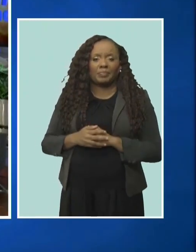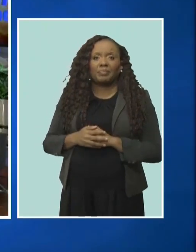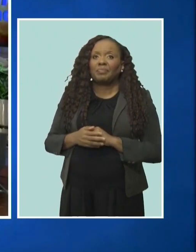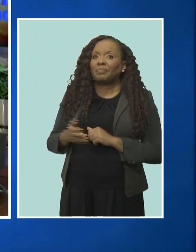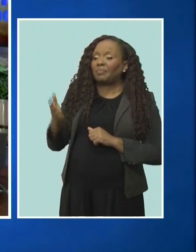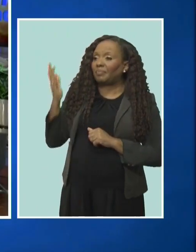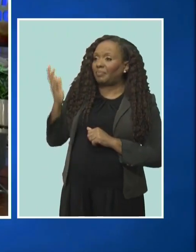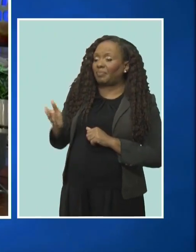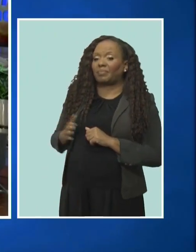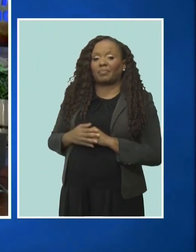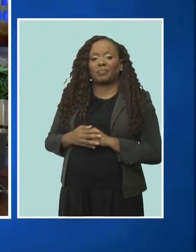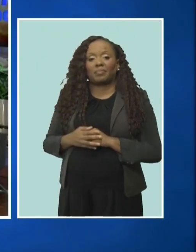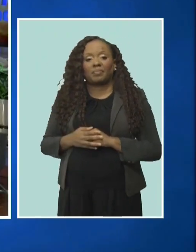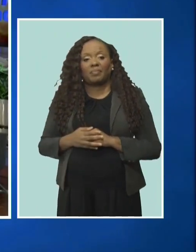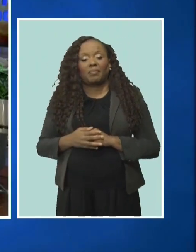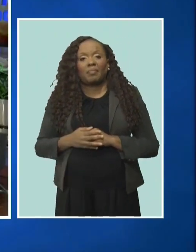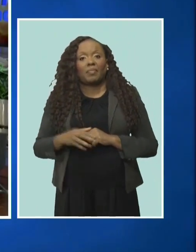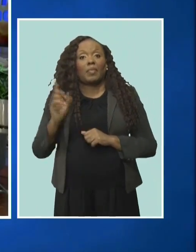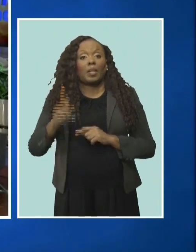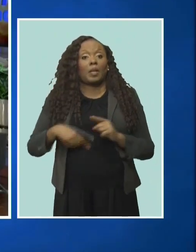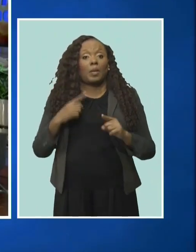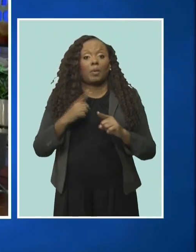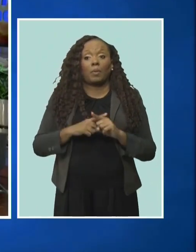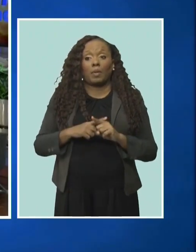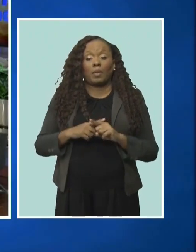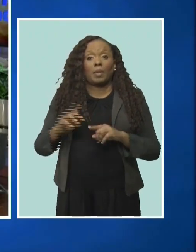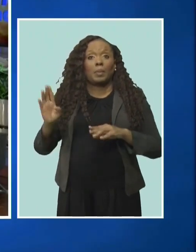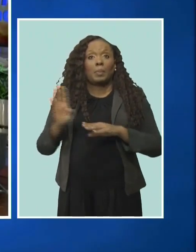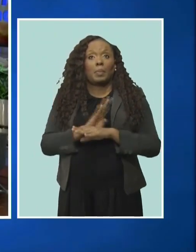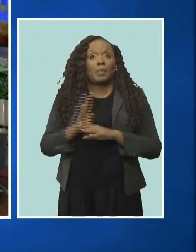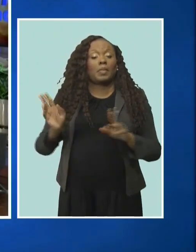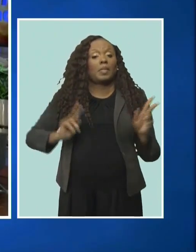in and they have their meeting with the doctor on call,